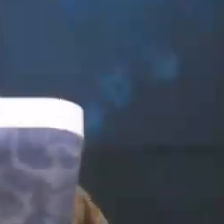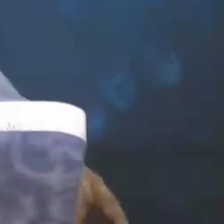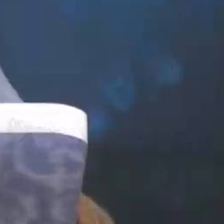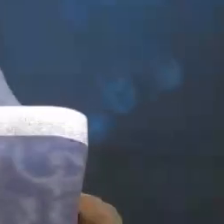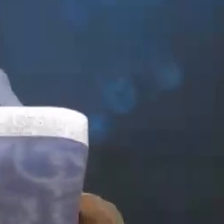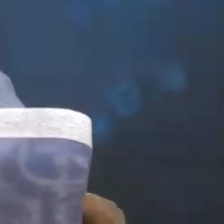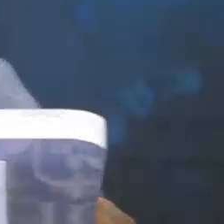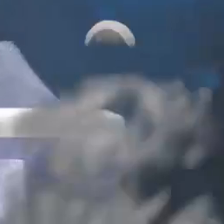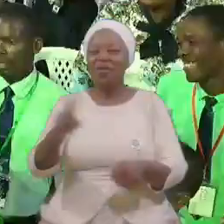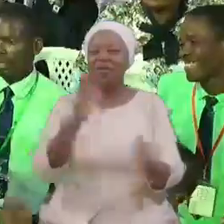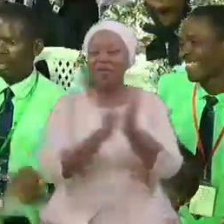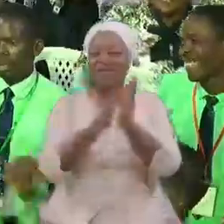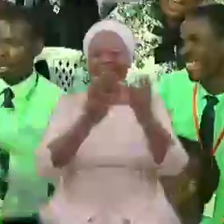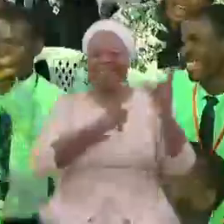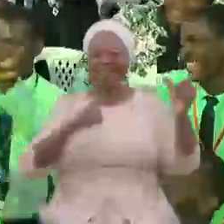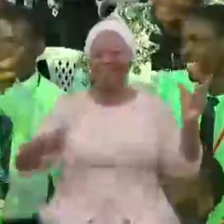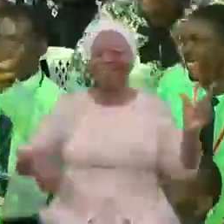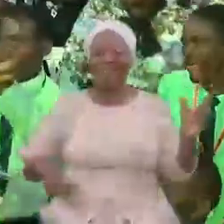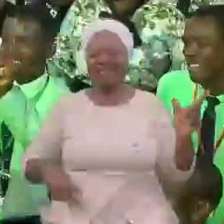Everybody, praise the Lord.